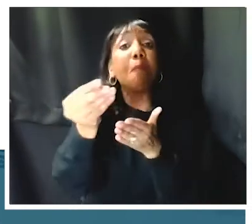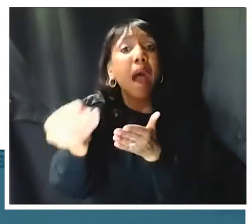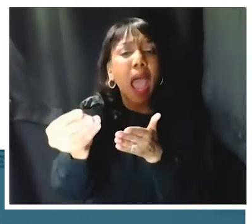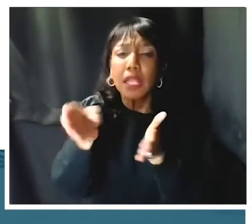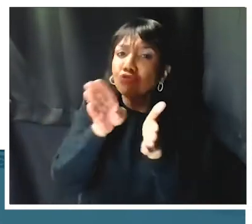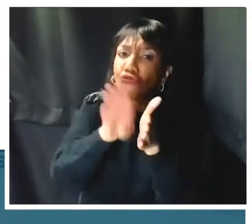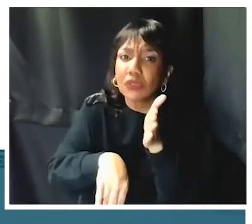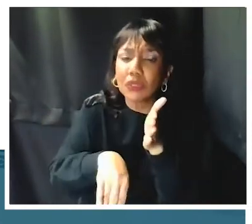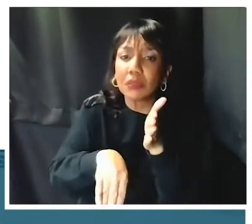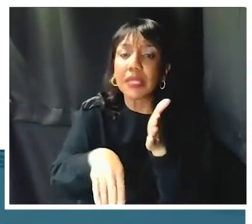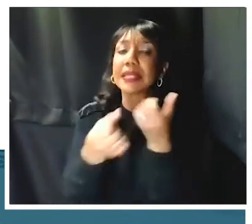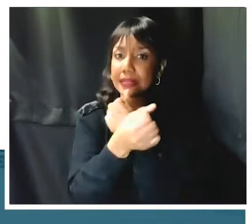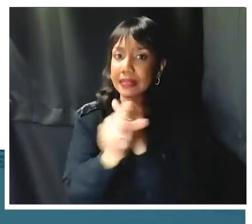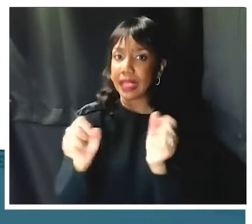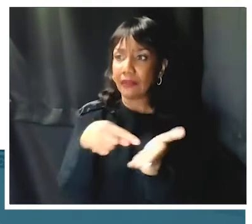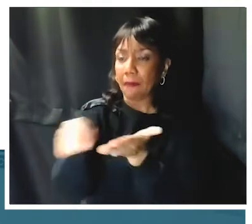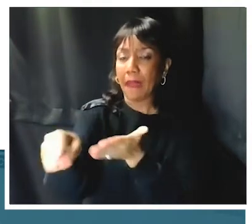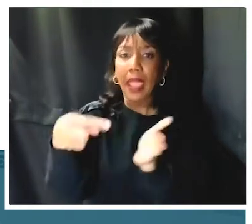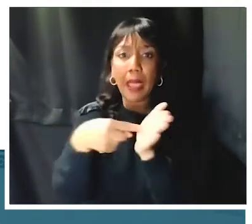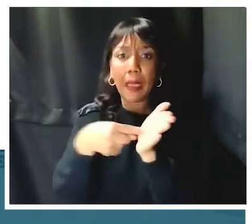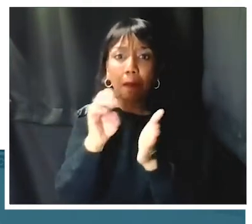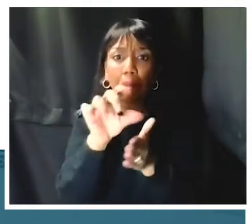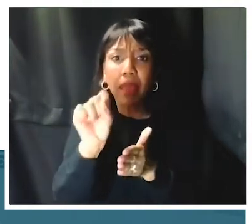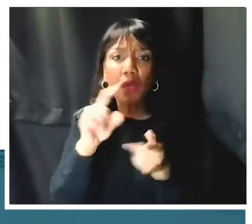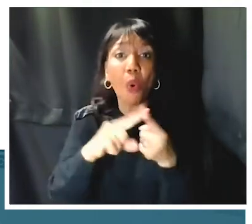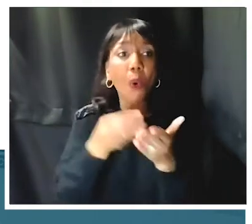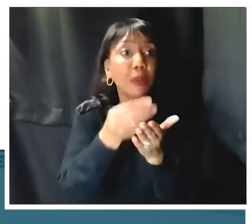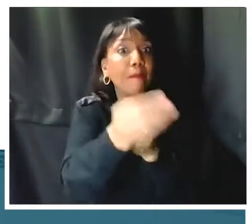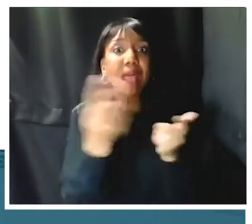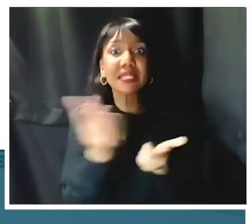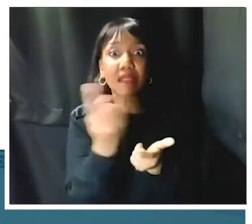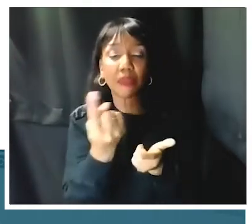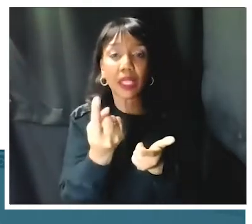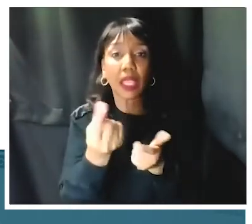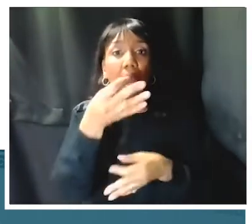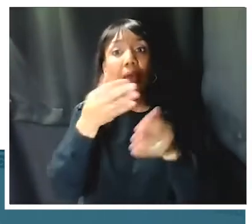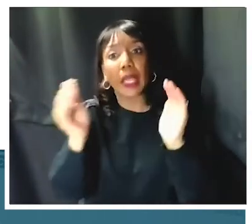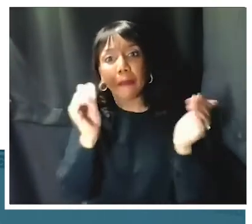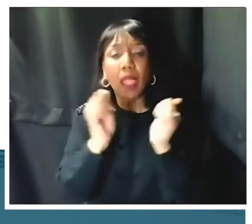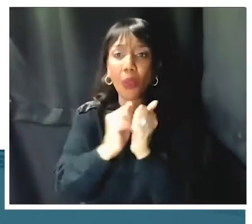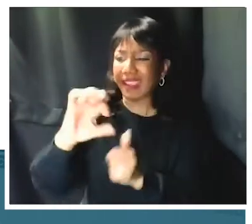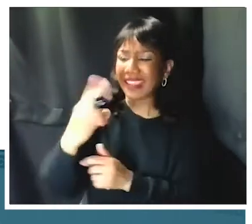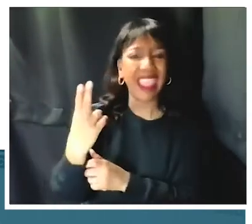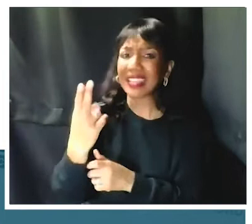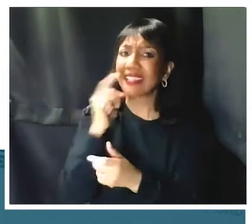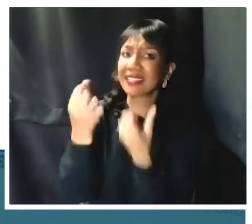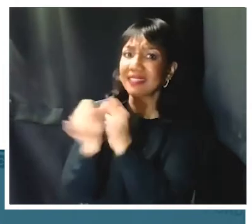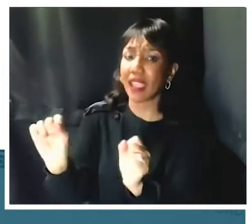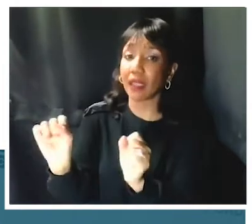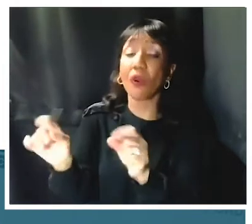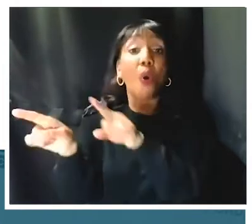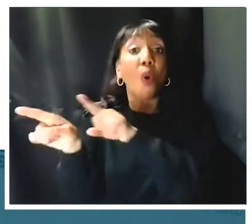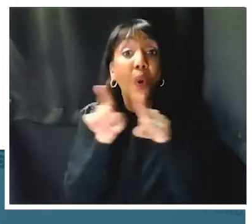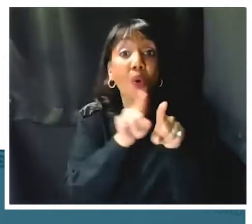buy. They are a safer way to pay a bill or make a big purchase than paying with cash. It is